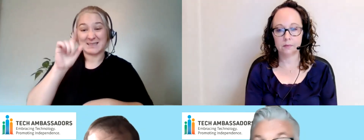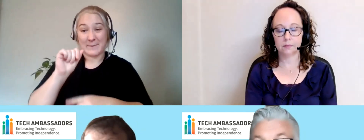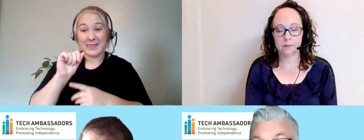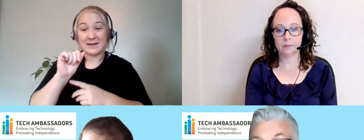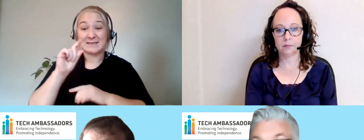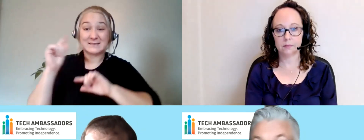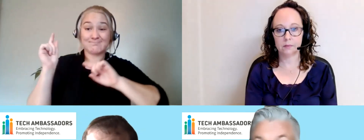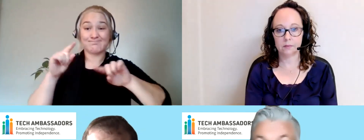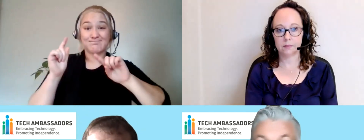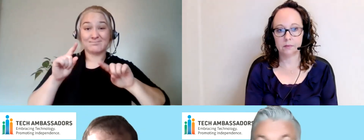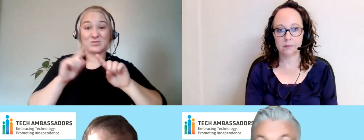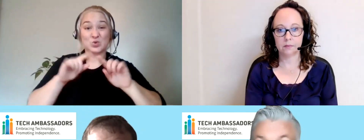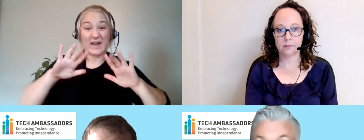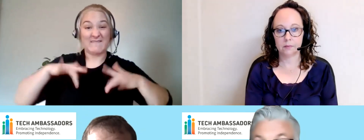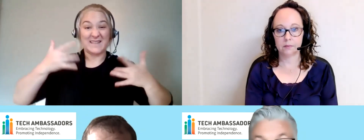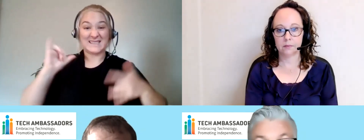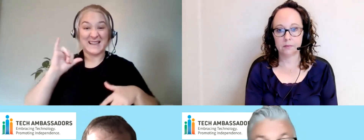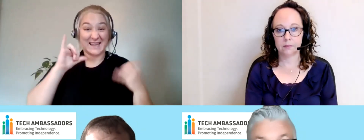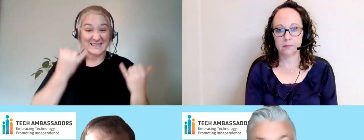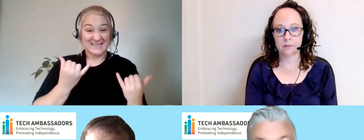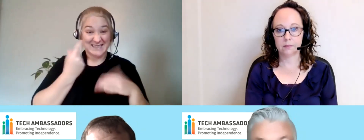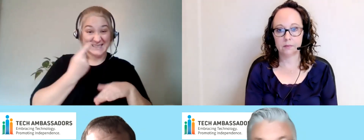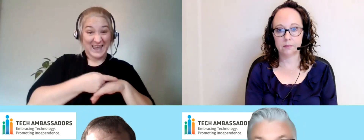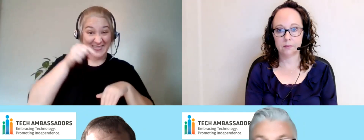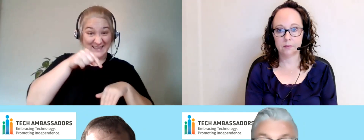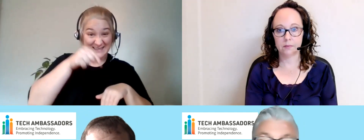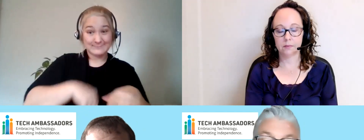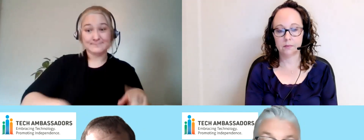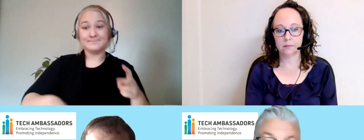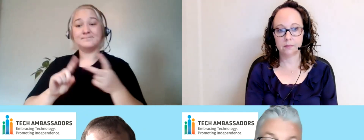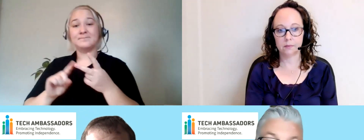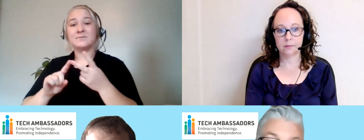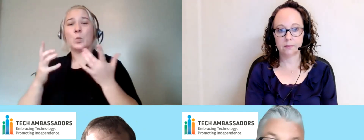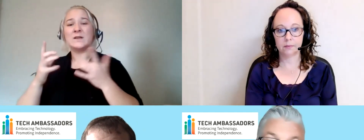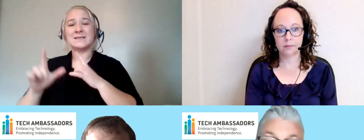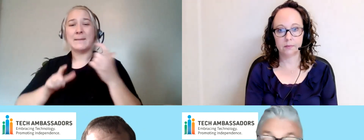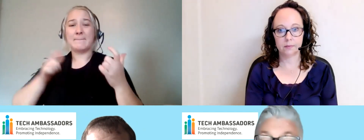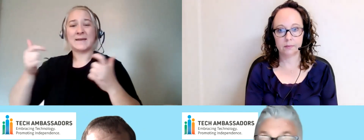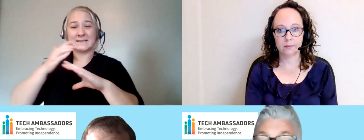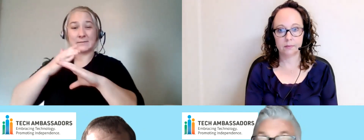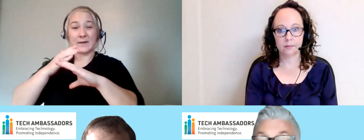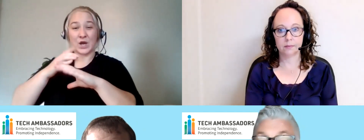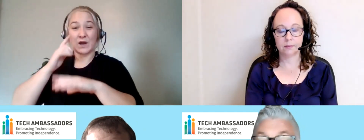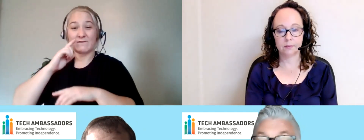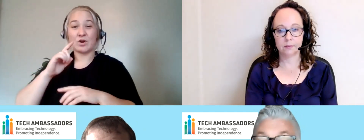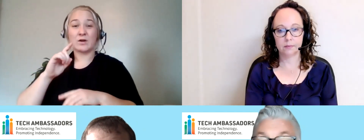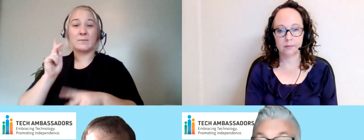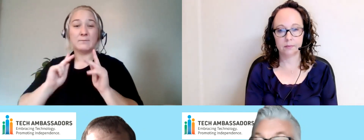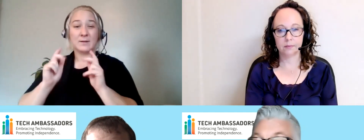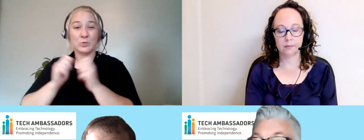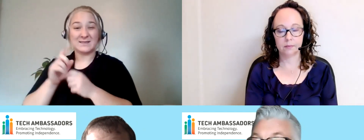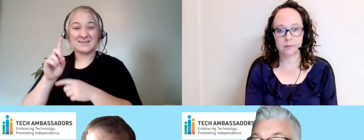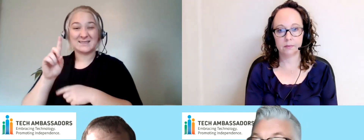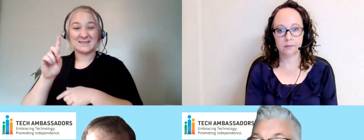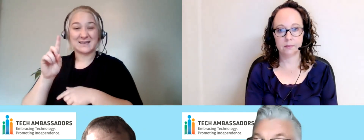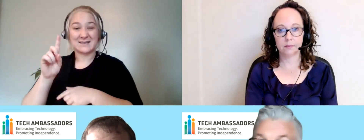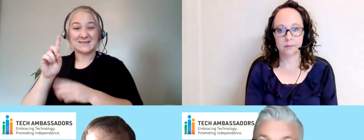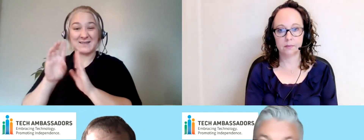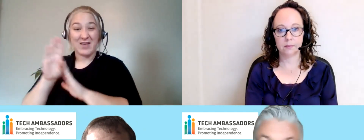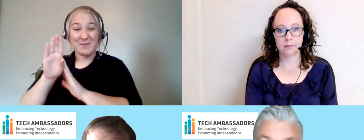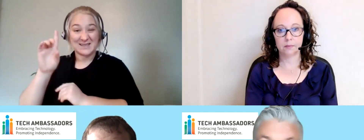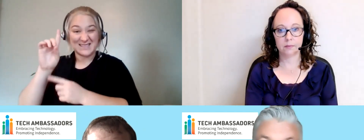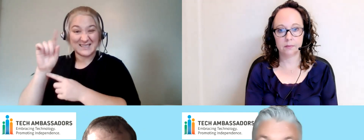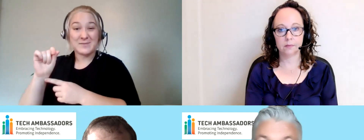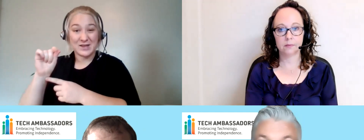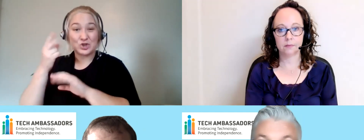to people with developmental disabilities using technology in their lives? Okay, so thank you for those of you who